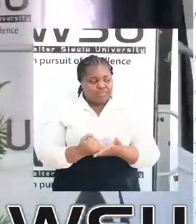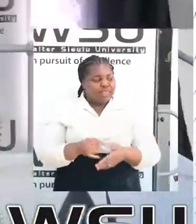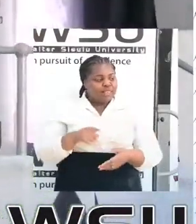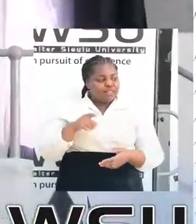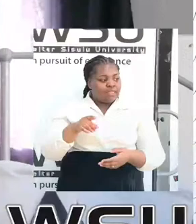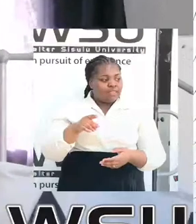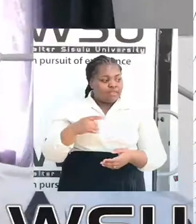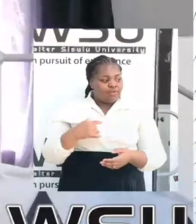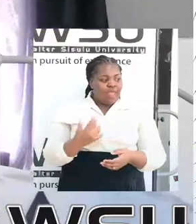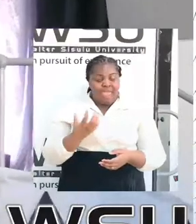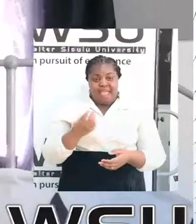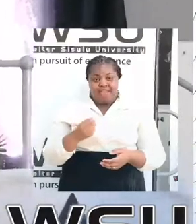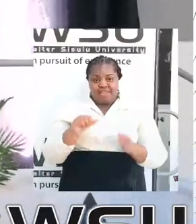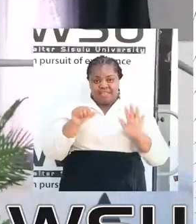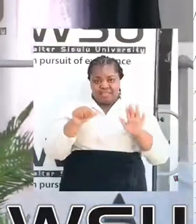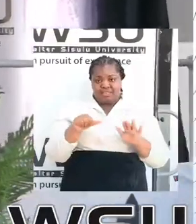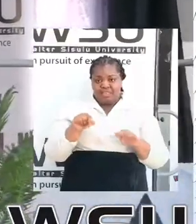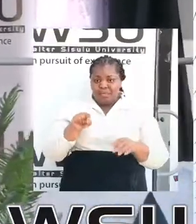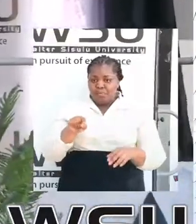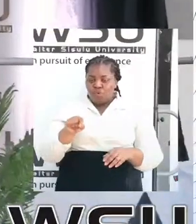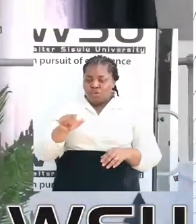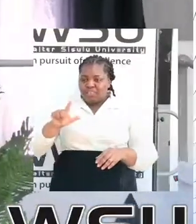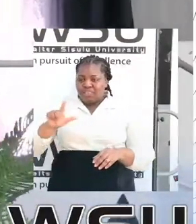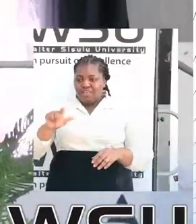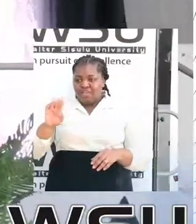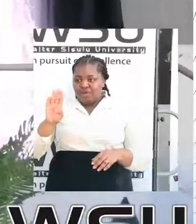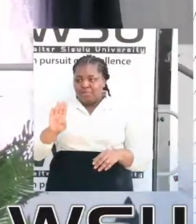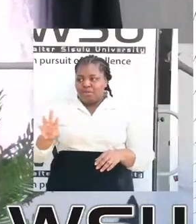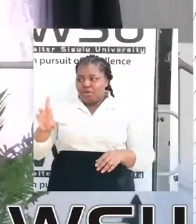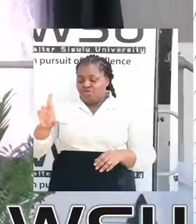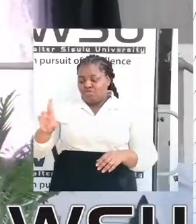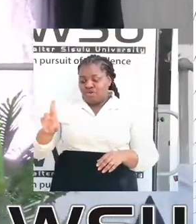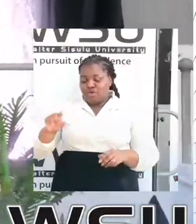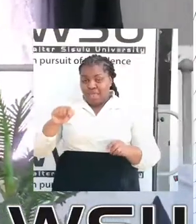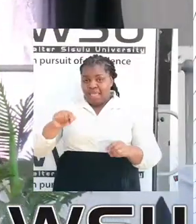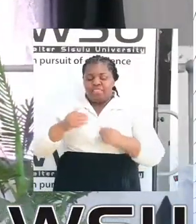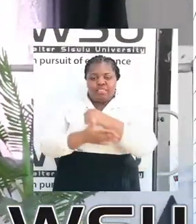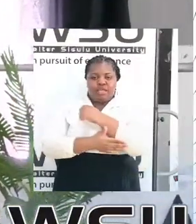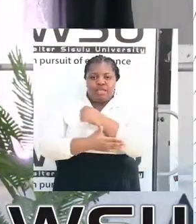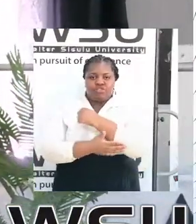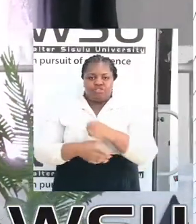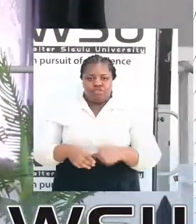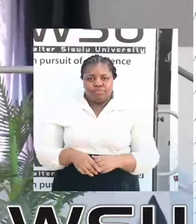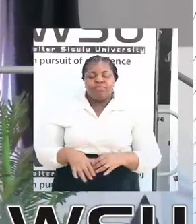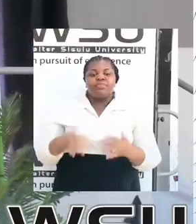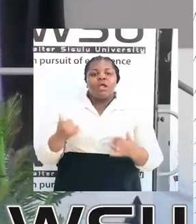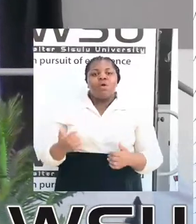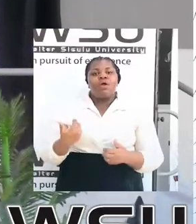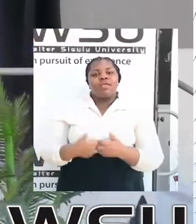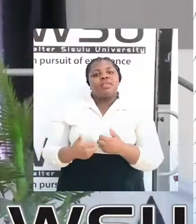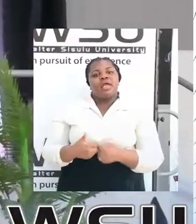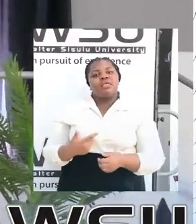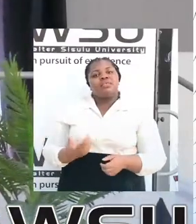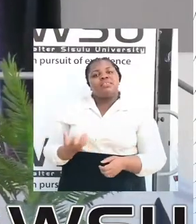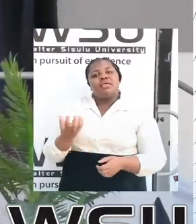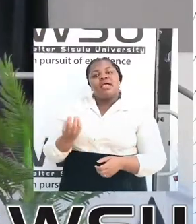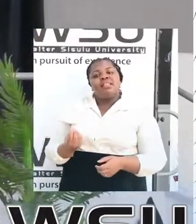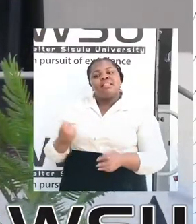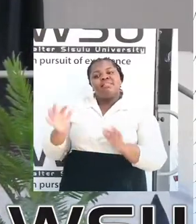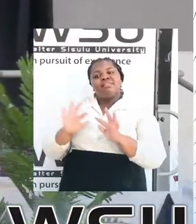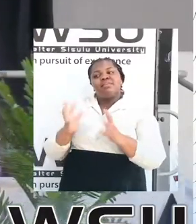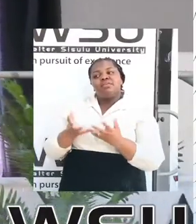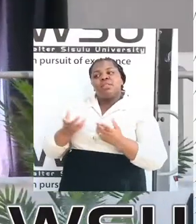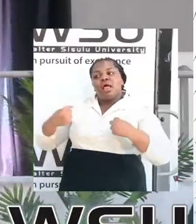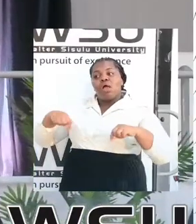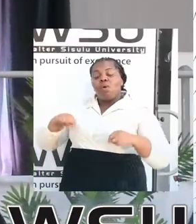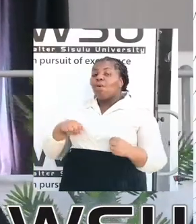sitting at 16.7 billion in the country. Inkangike esijongene nayo kwizwe